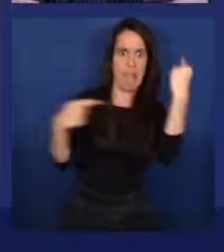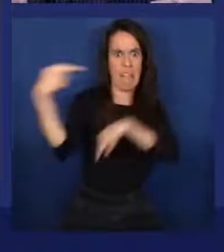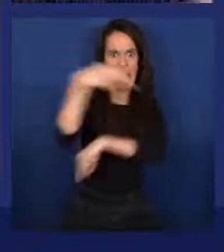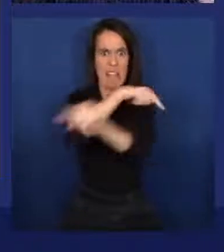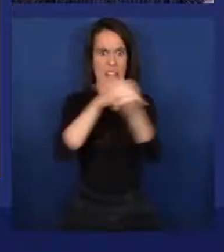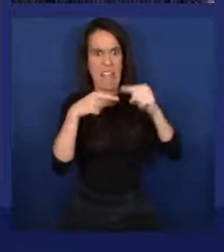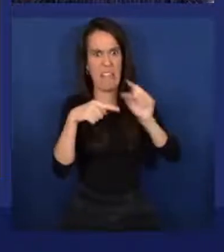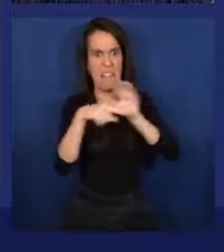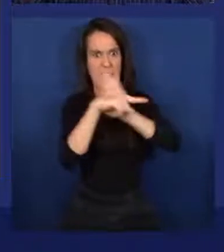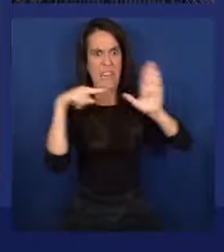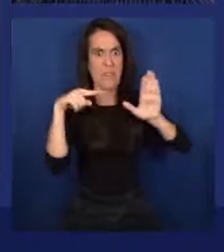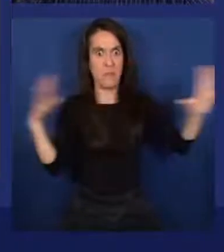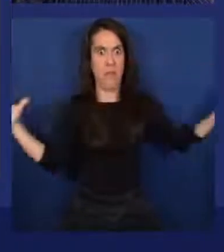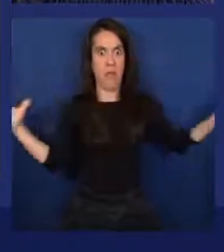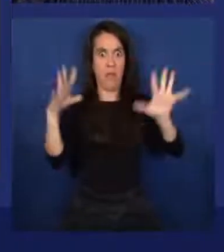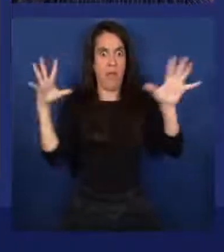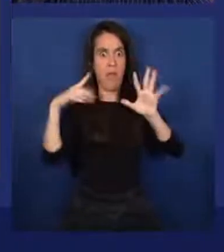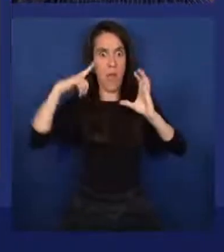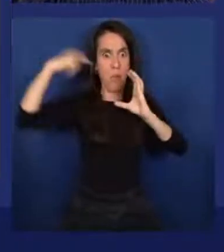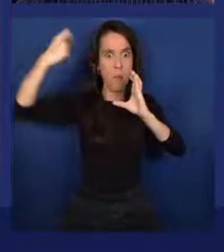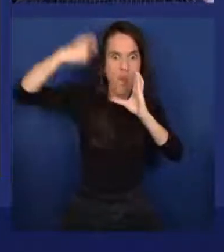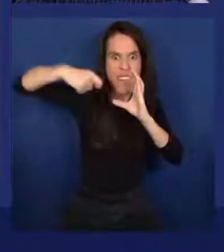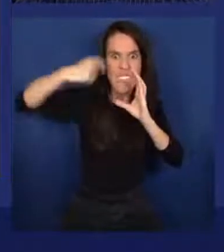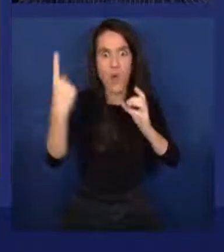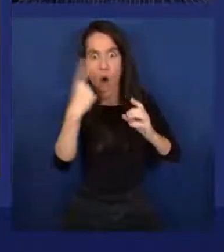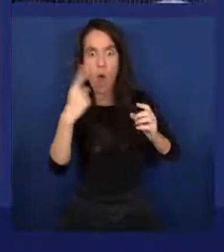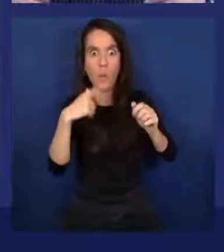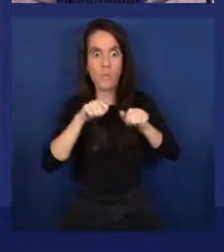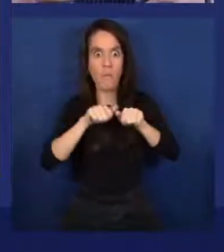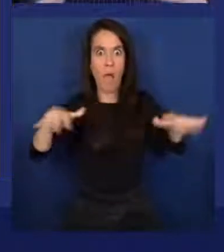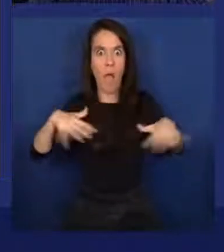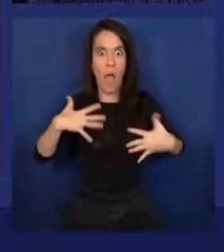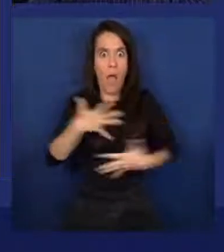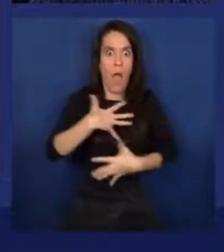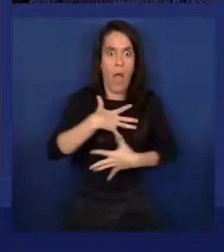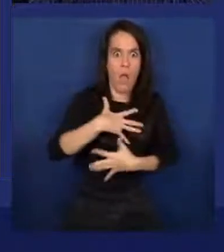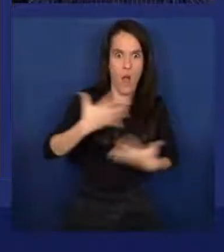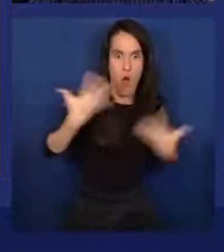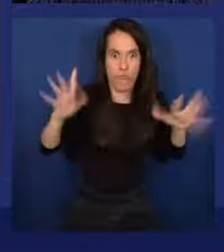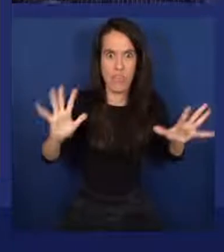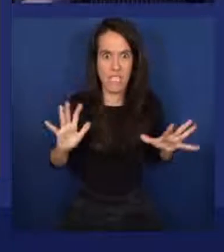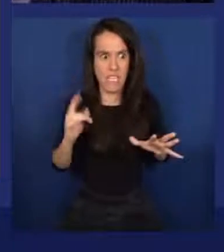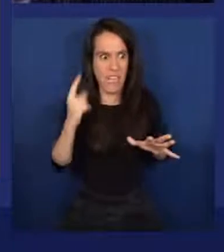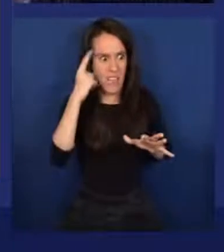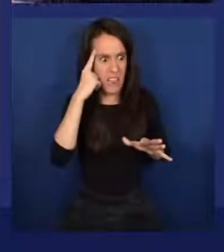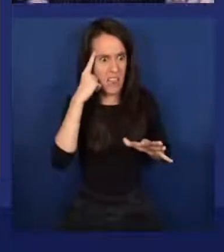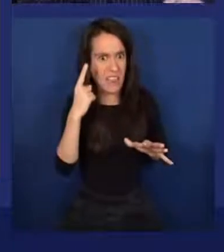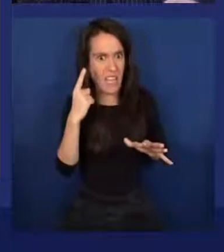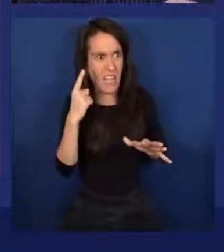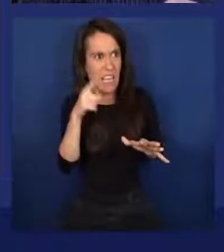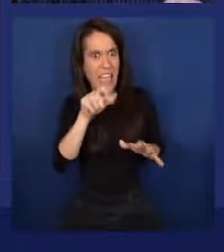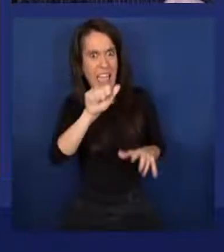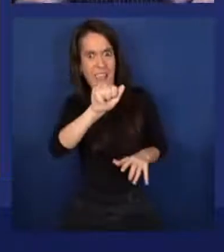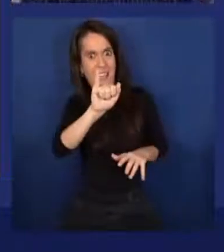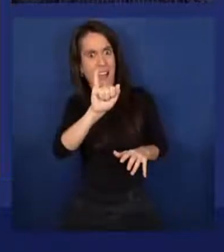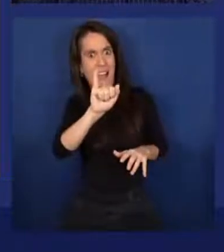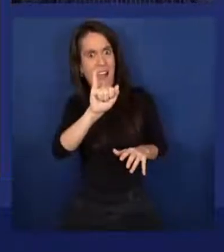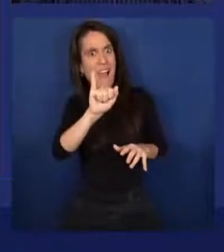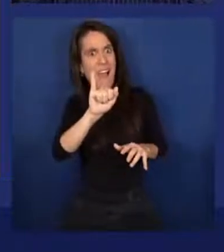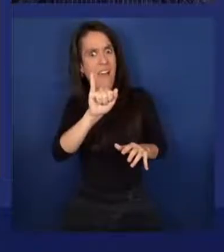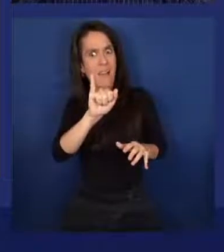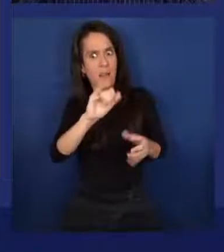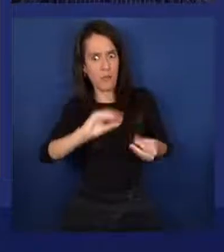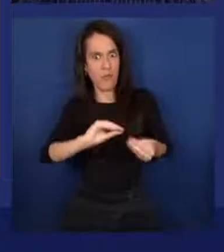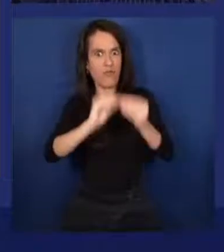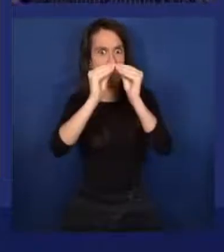right from the very beginning to the rest of the world that, yes, we're going to make this artificial intelligence, and yeah, it's going to try